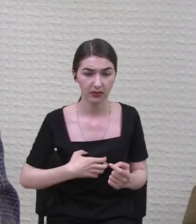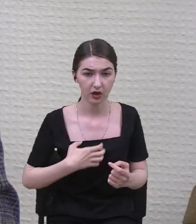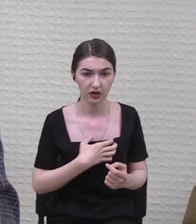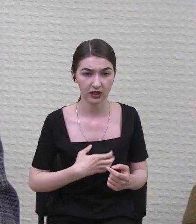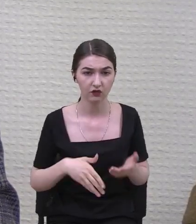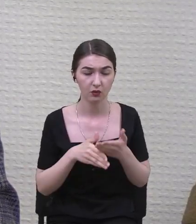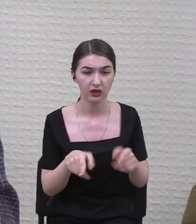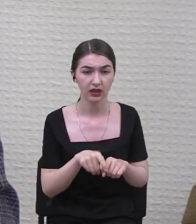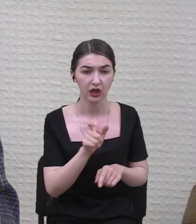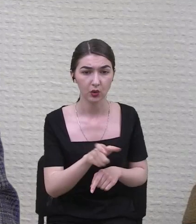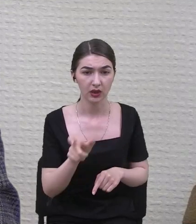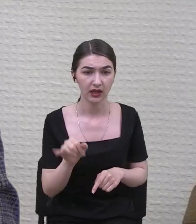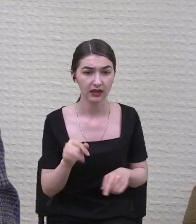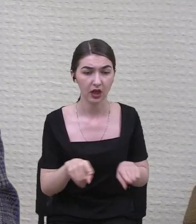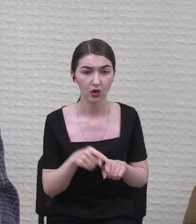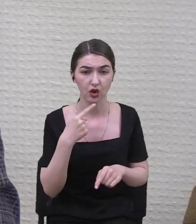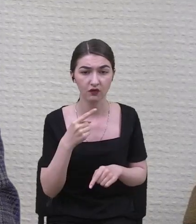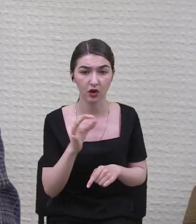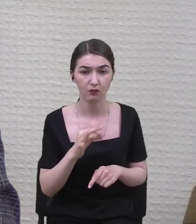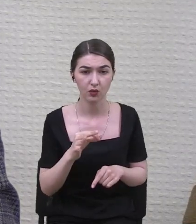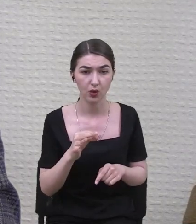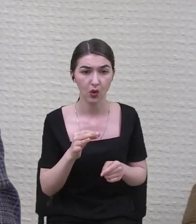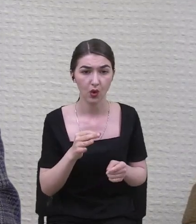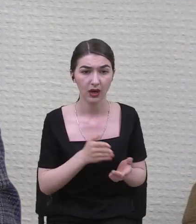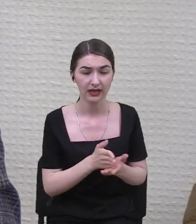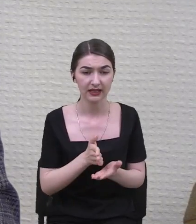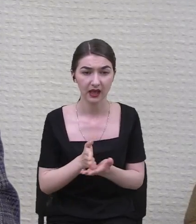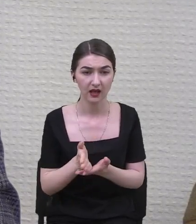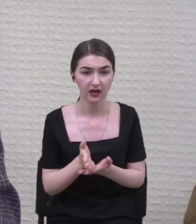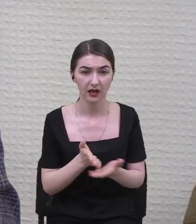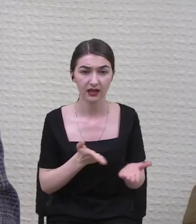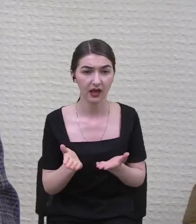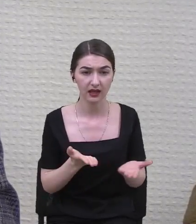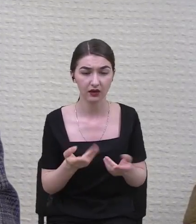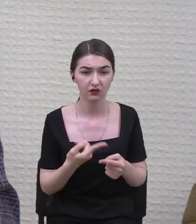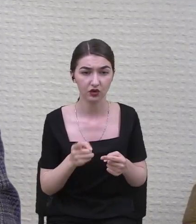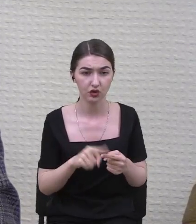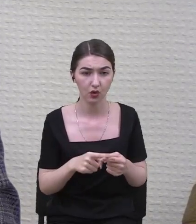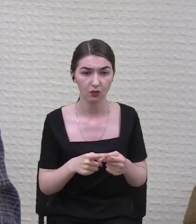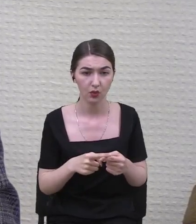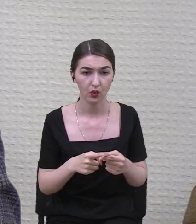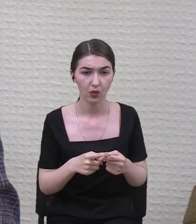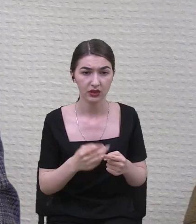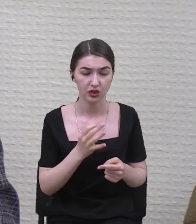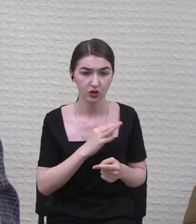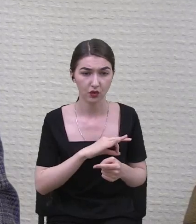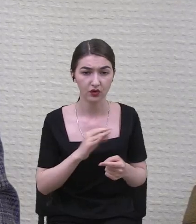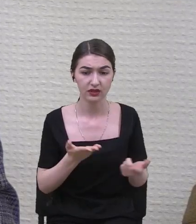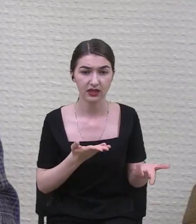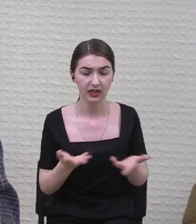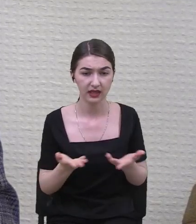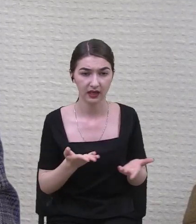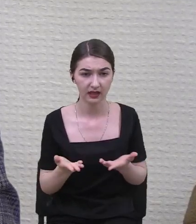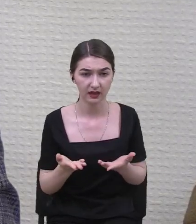other prioritization criterias, any vulnerabilities that organizations take into account on top of suffering from an